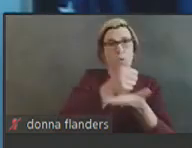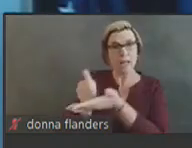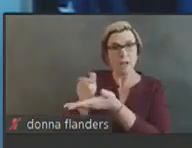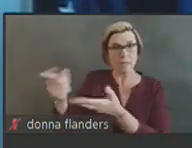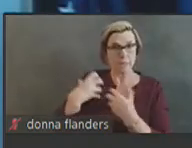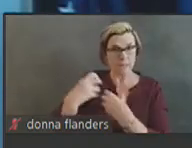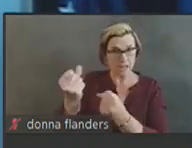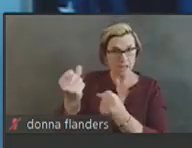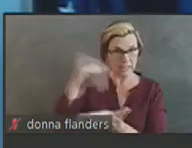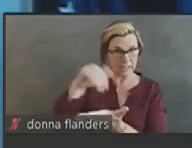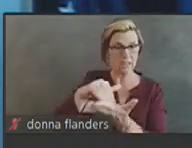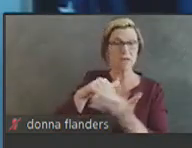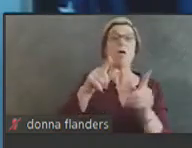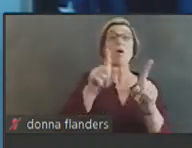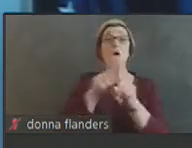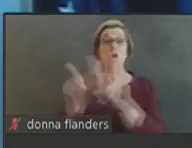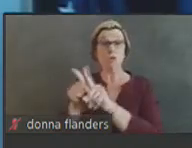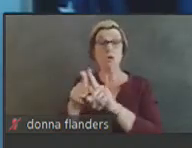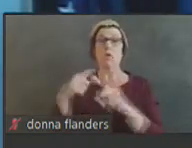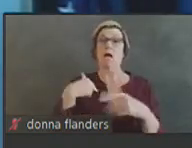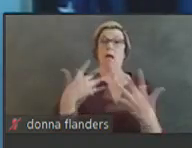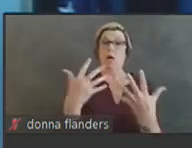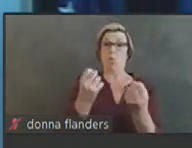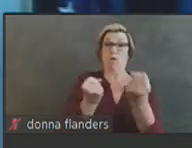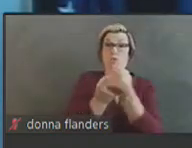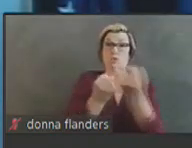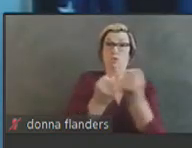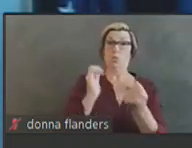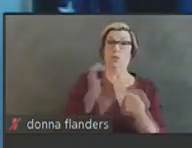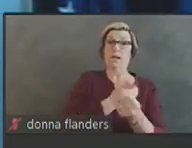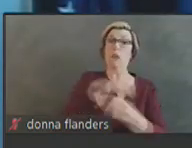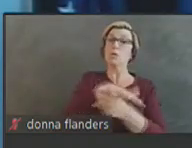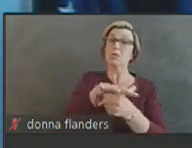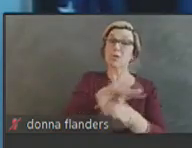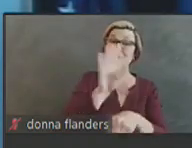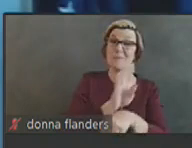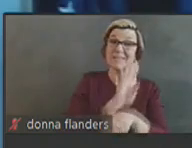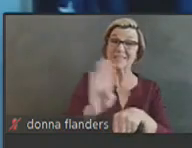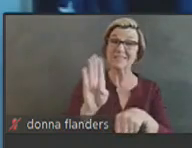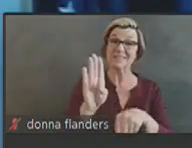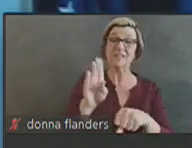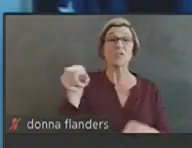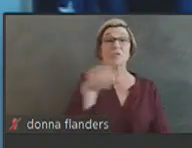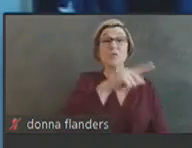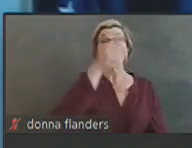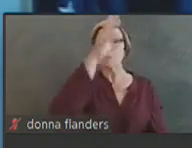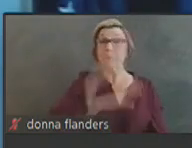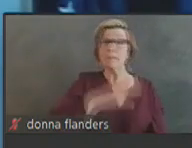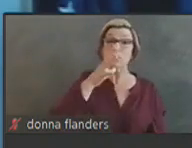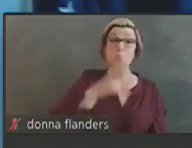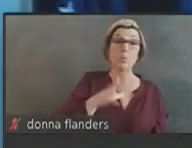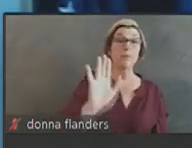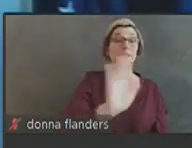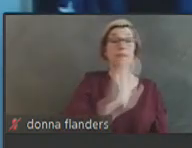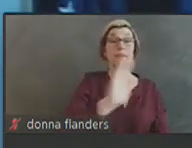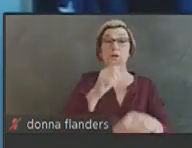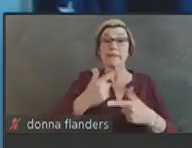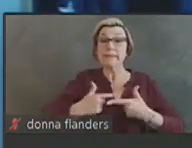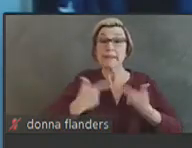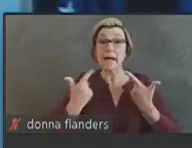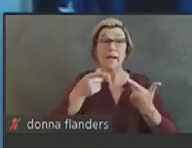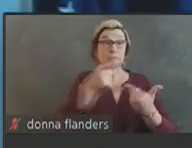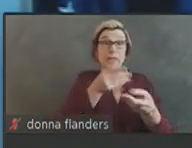and to also support our businesses, men and women who've invested their lives, their careers, and their